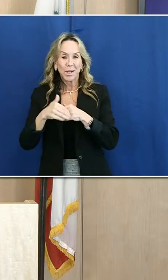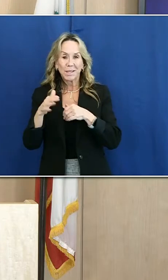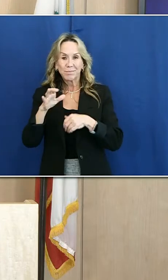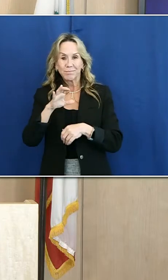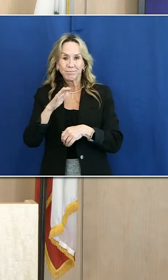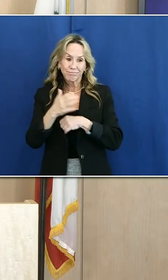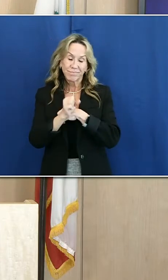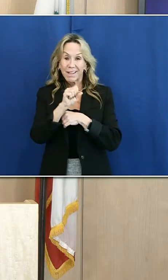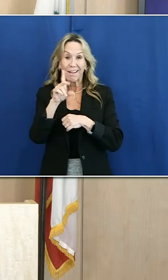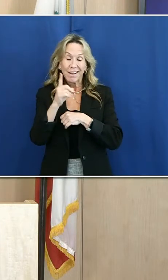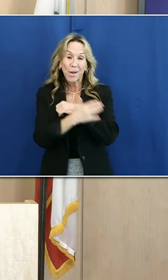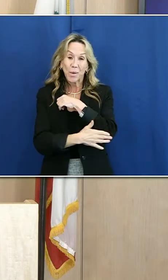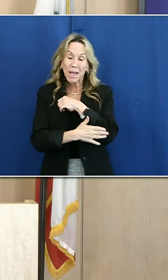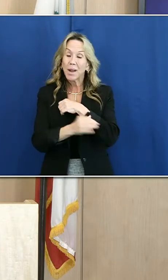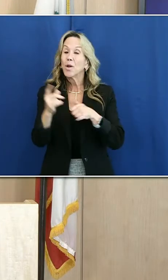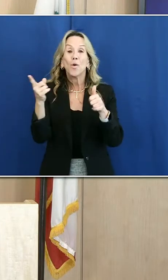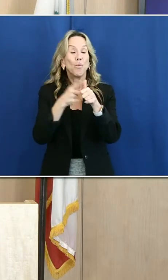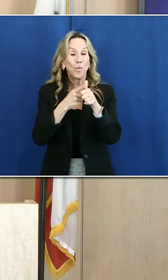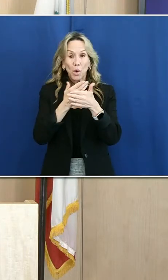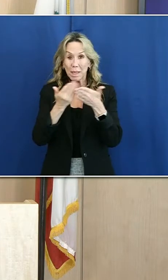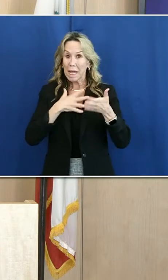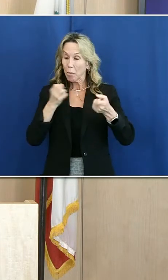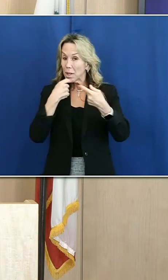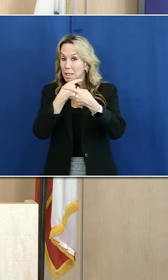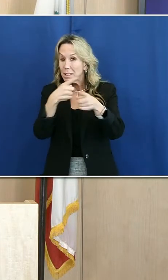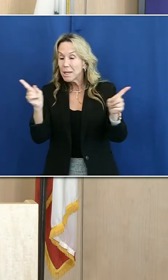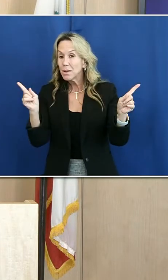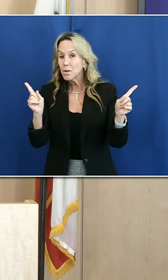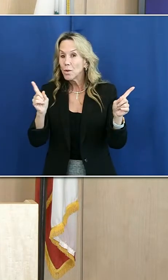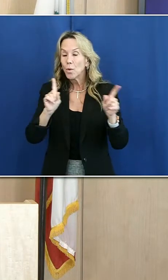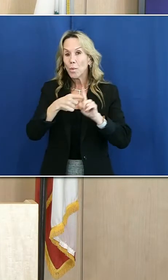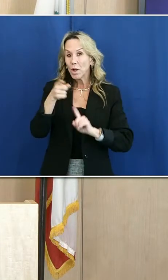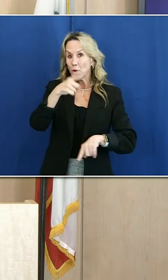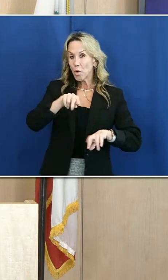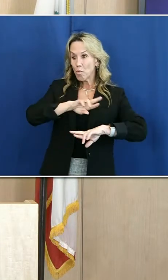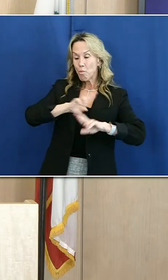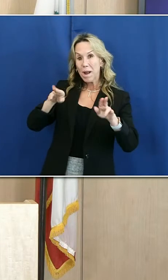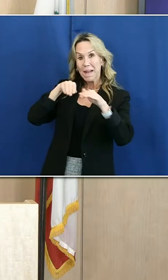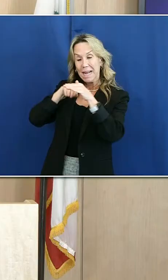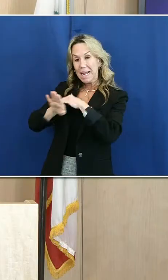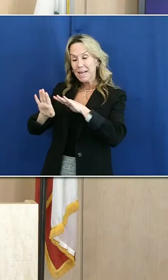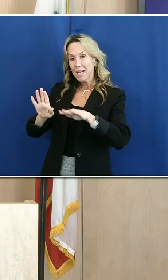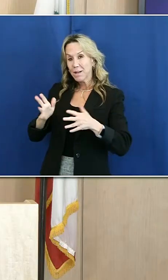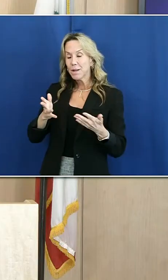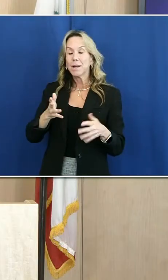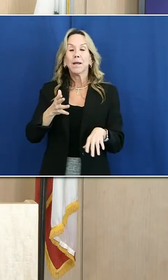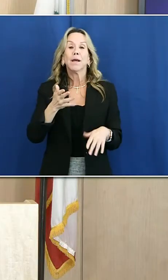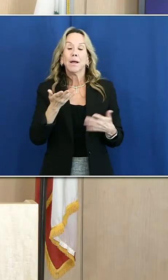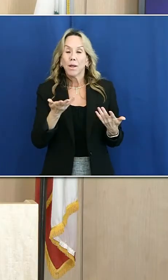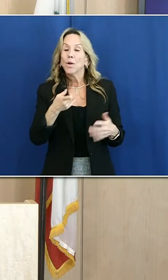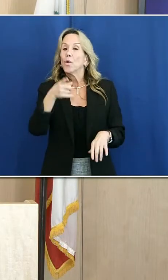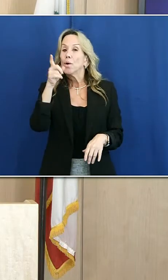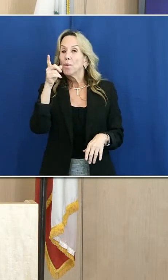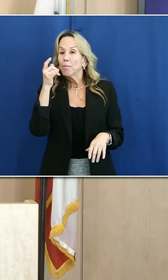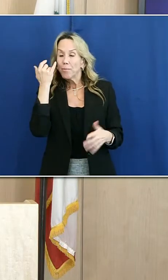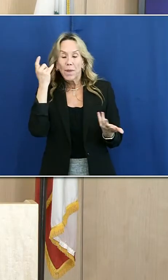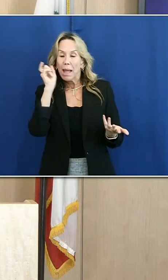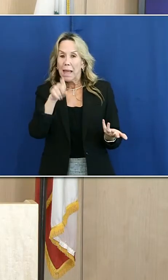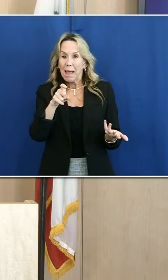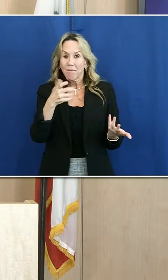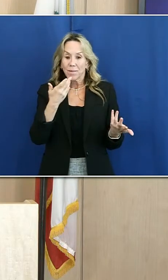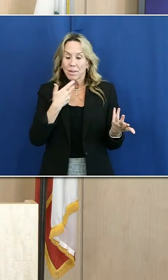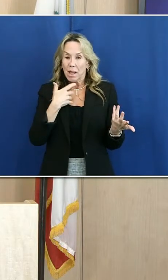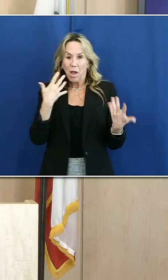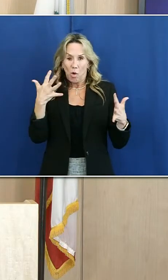that I would like to tell everybody out there that's going to basically look at going back indoors is that if you have it, you will have to have, as you have had, a safe